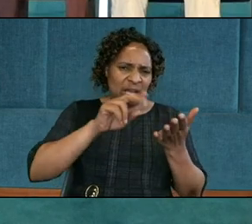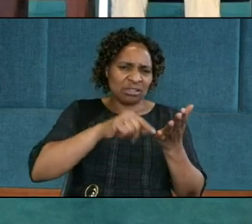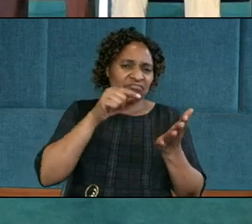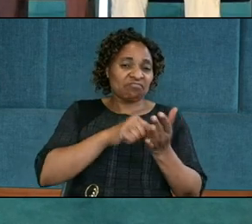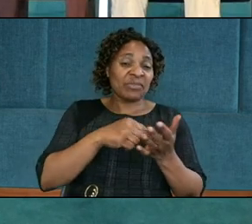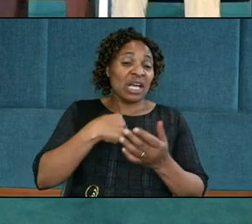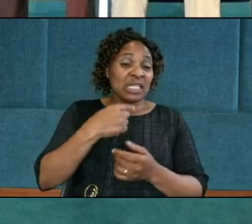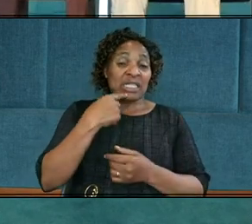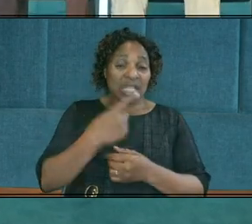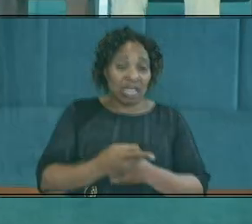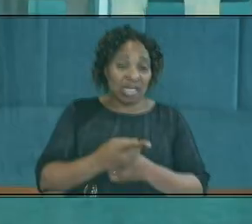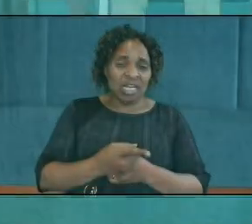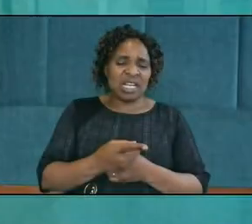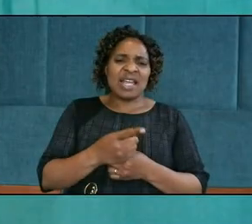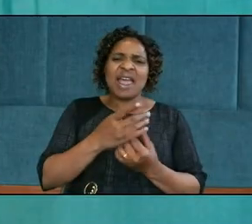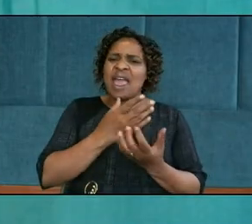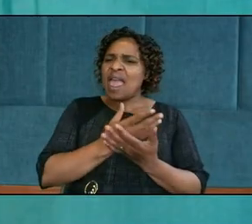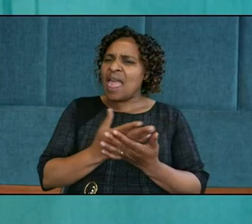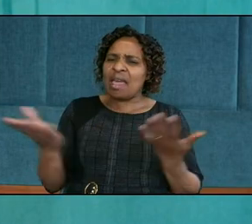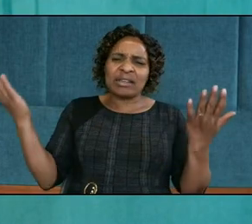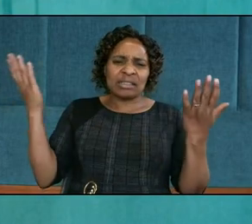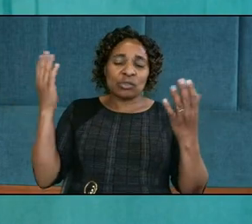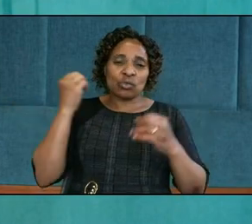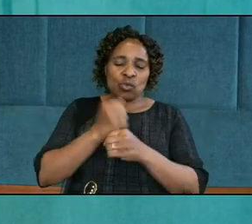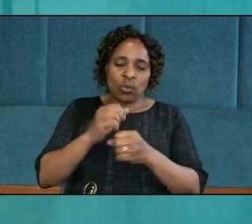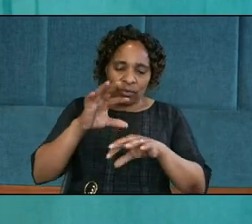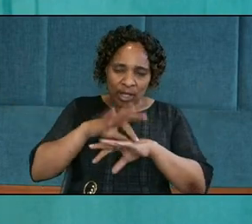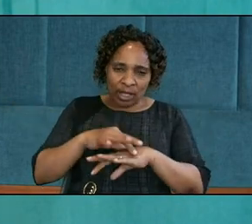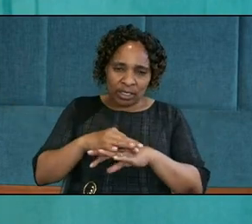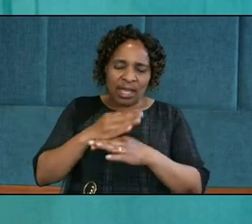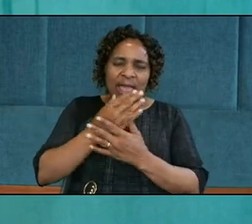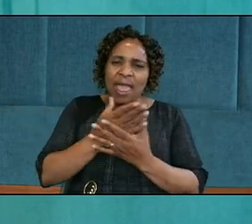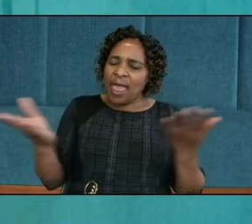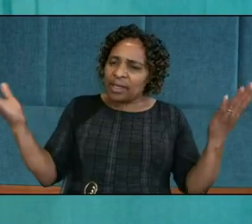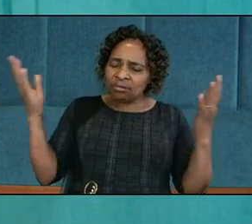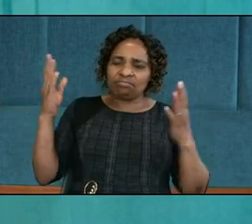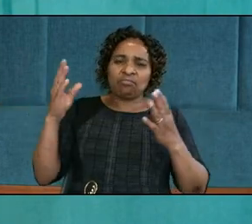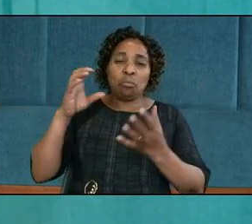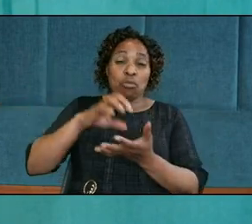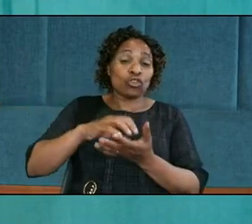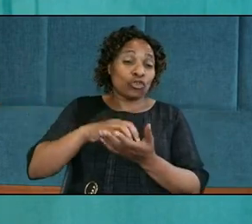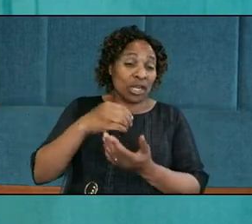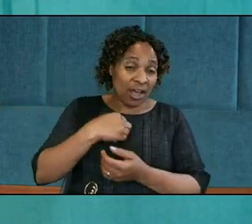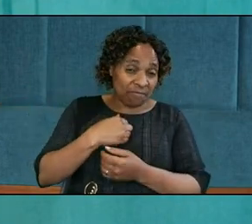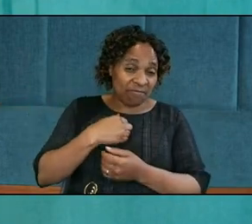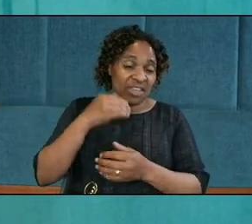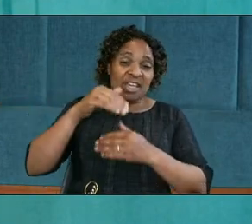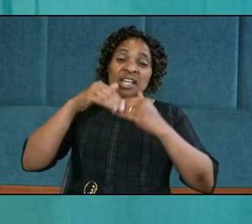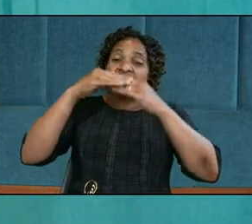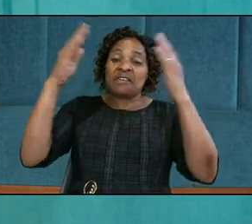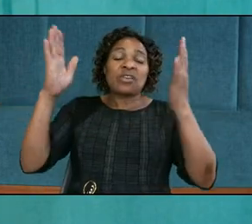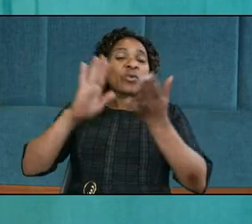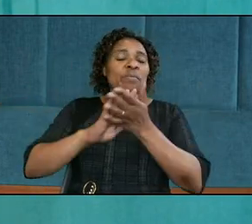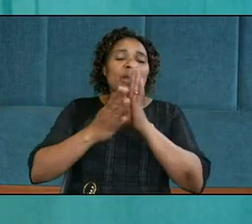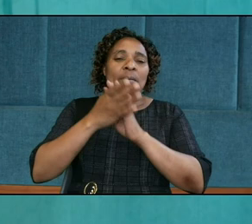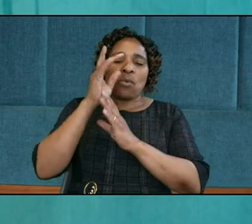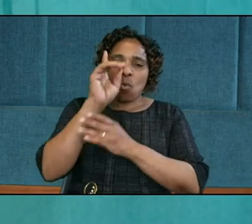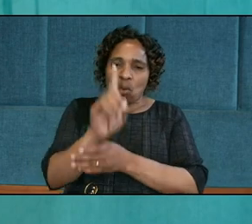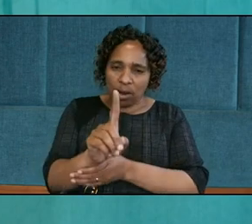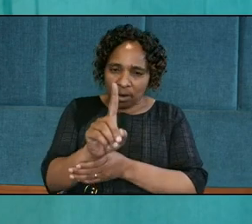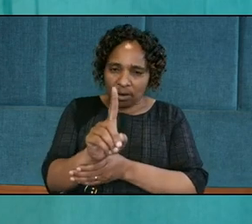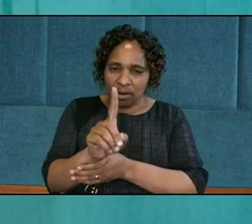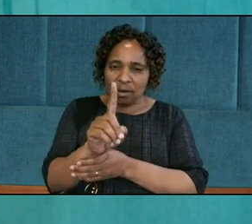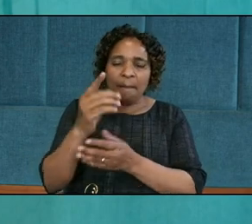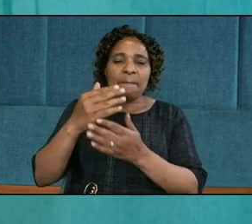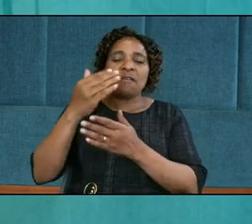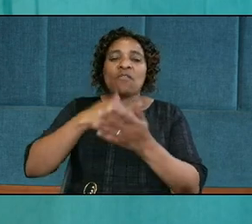that no matter what we do here on earth, no matter what rank you have, in heaven we'll all be one, all